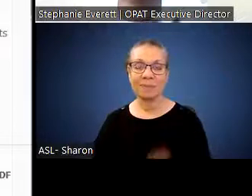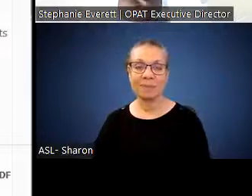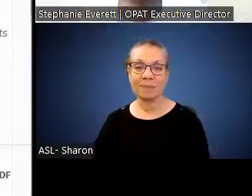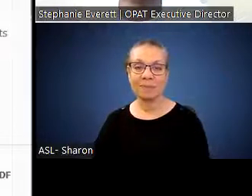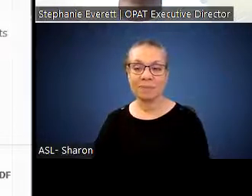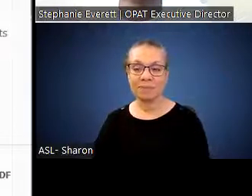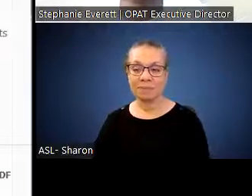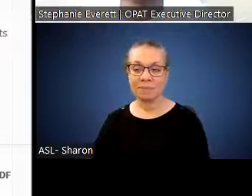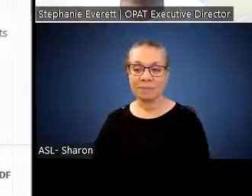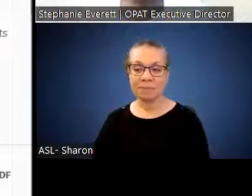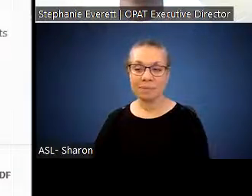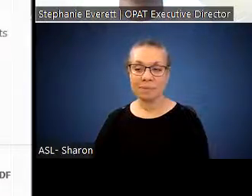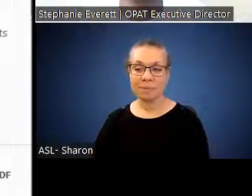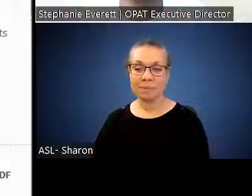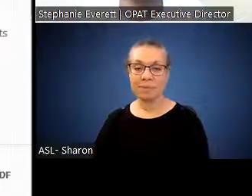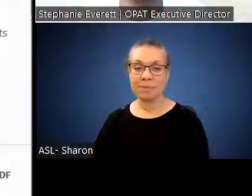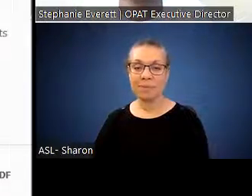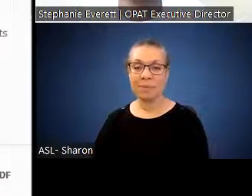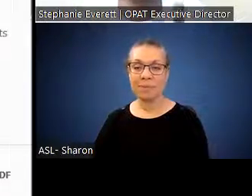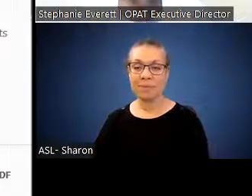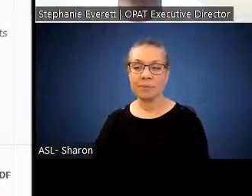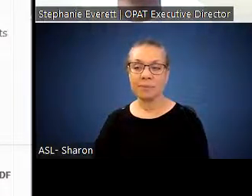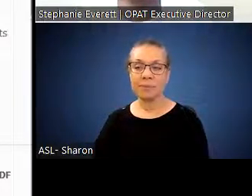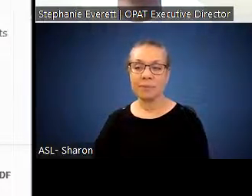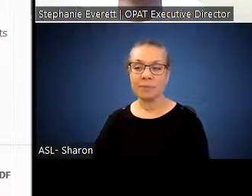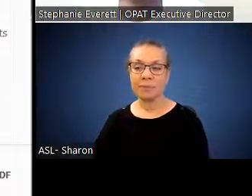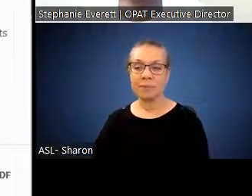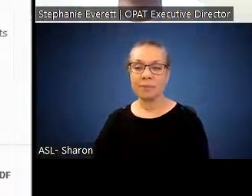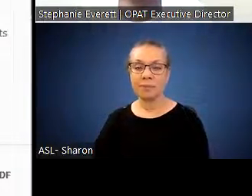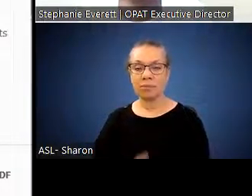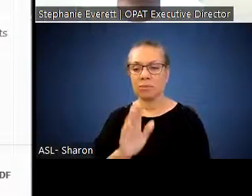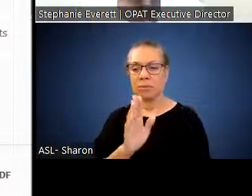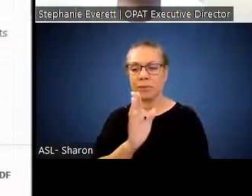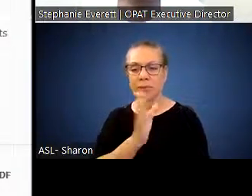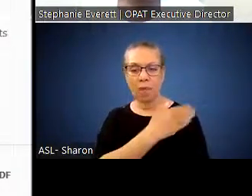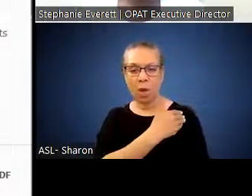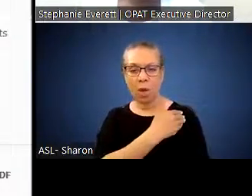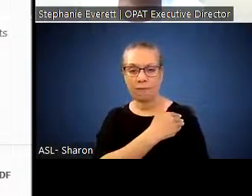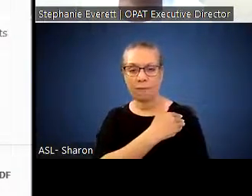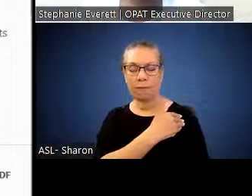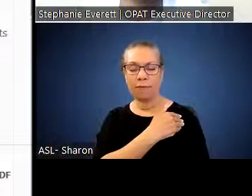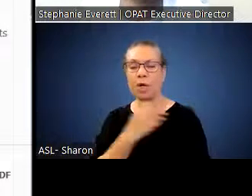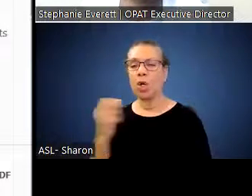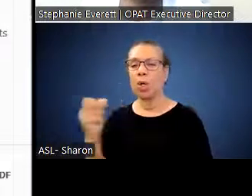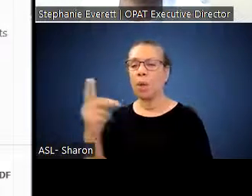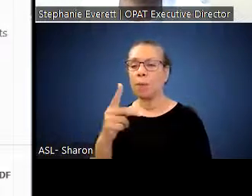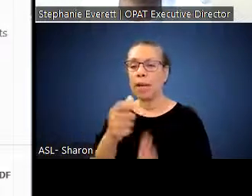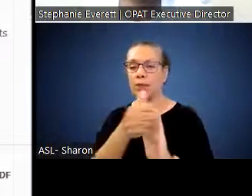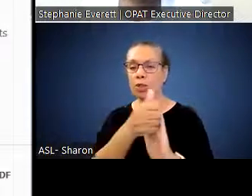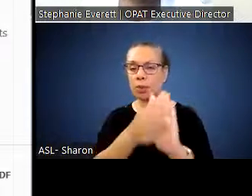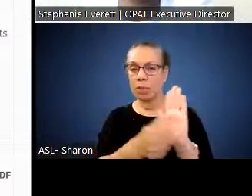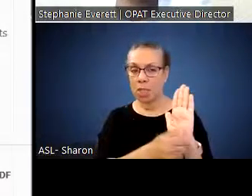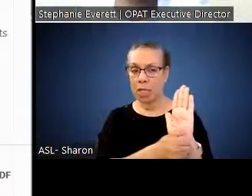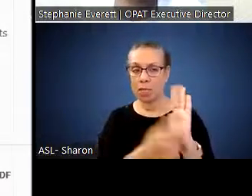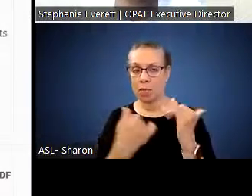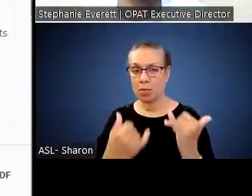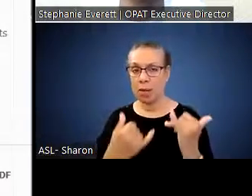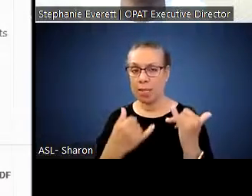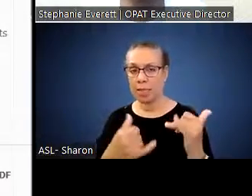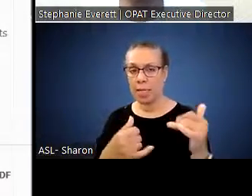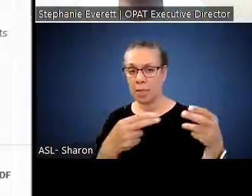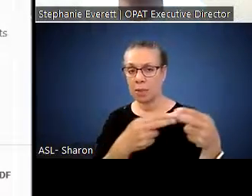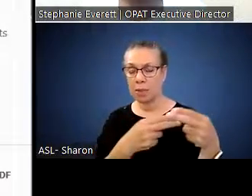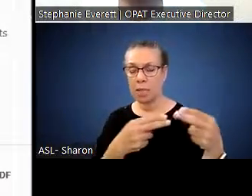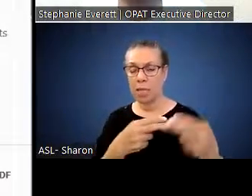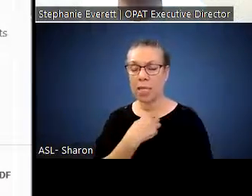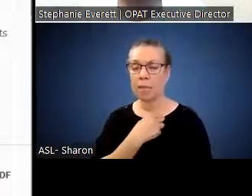So this is the you can take this off the screen if you all want. We can go back to the agenda, and I will, I